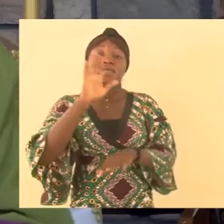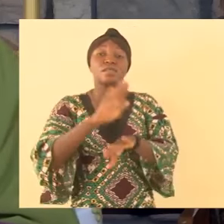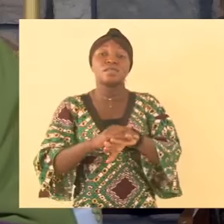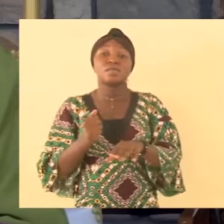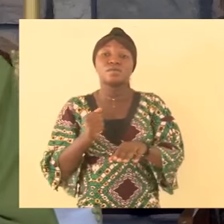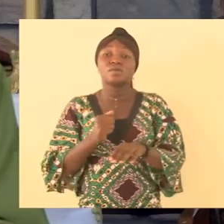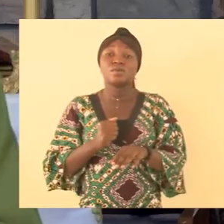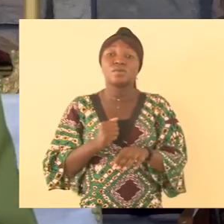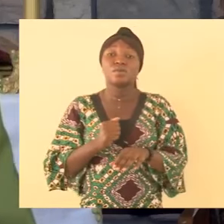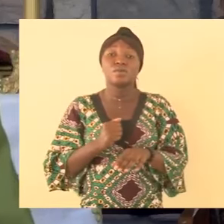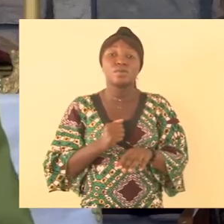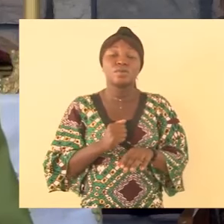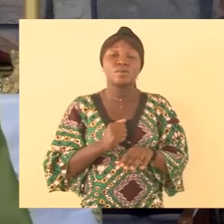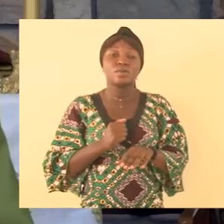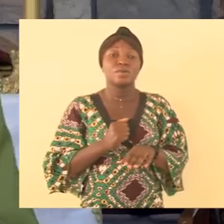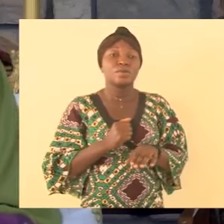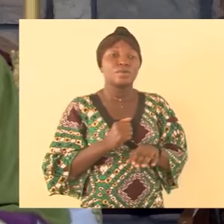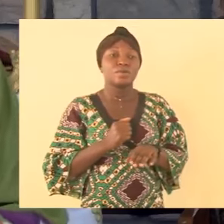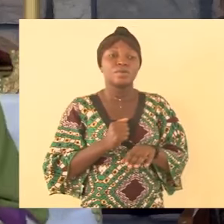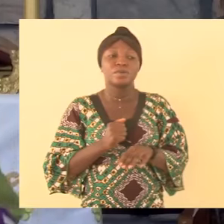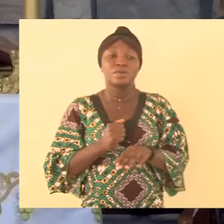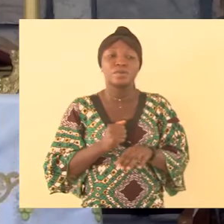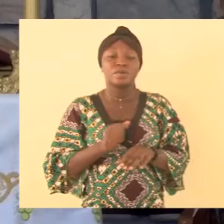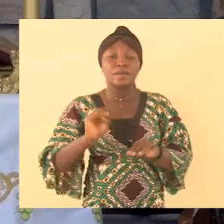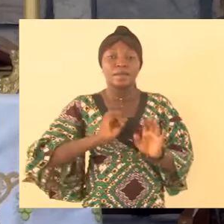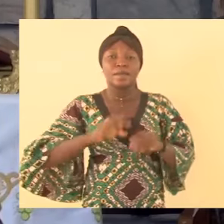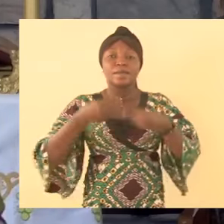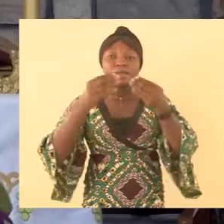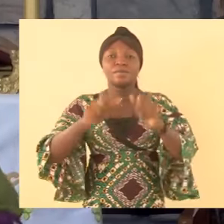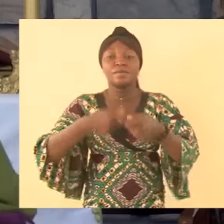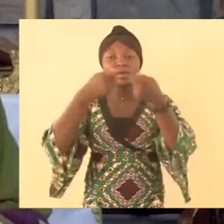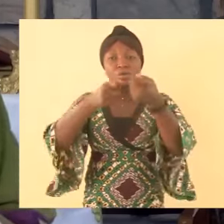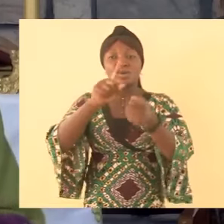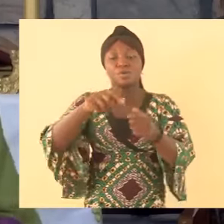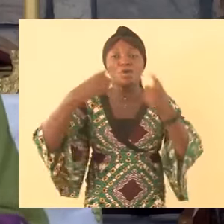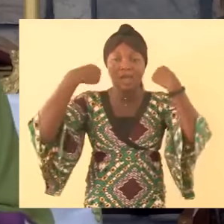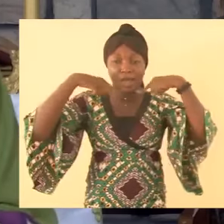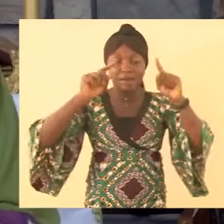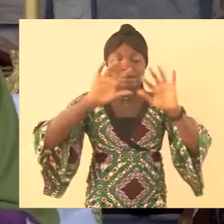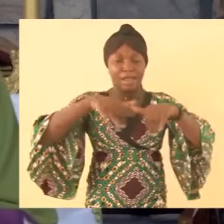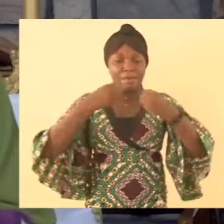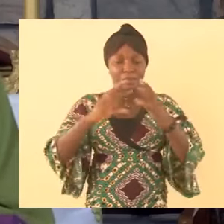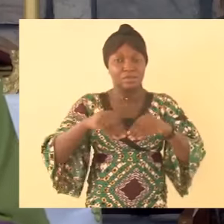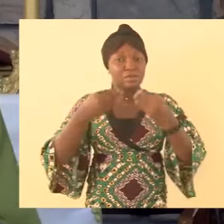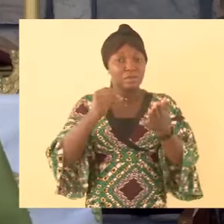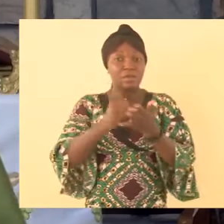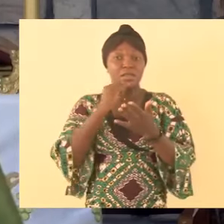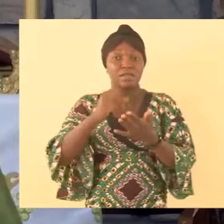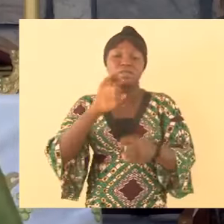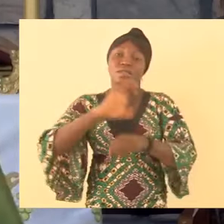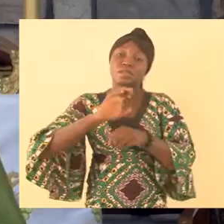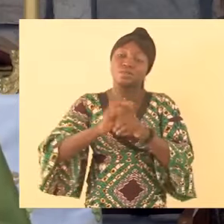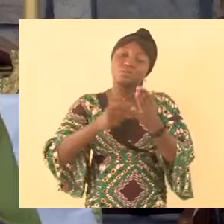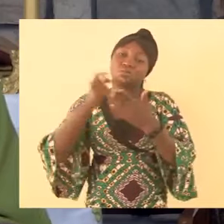It's called quid pro quo. I give you award, you announce how much you are giving. And it's a church event